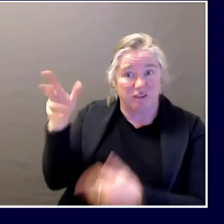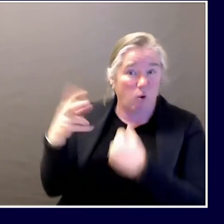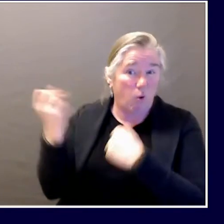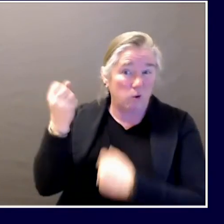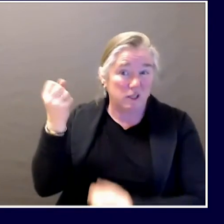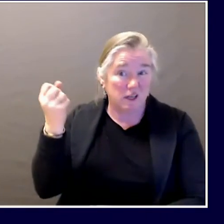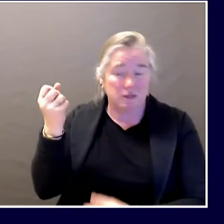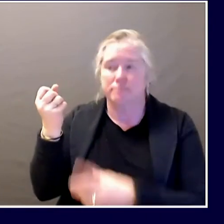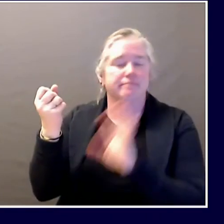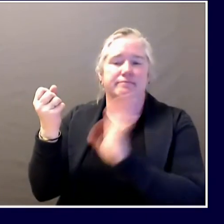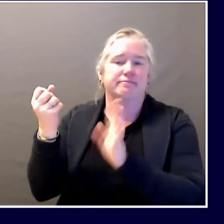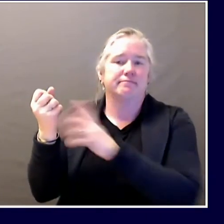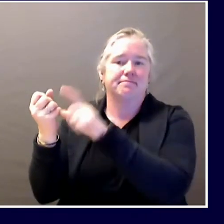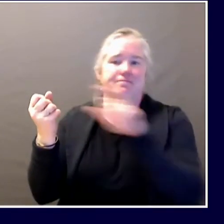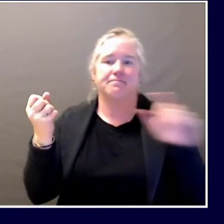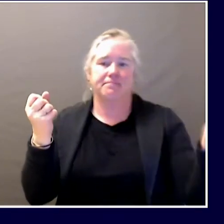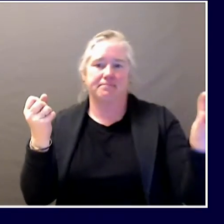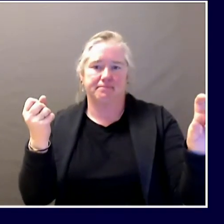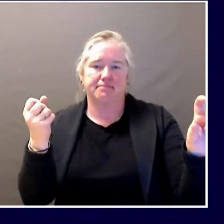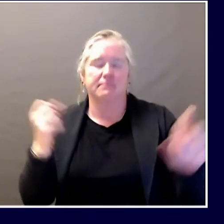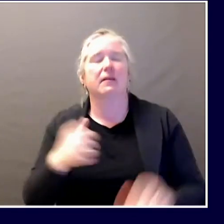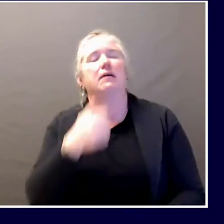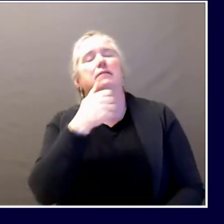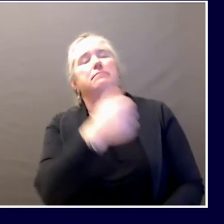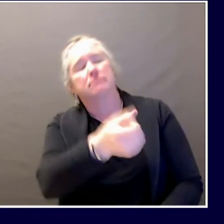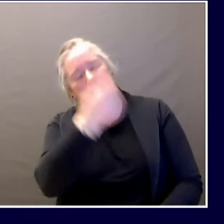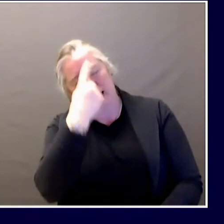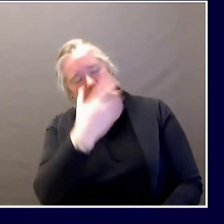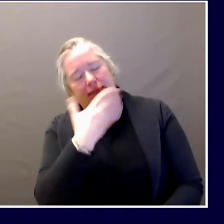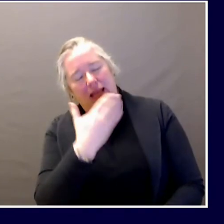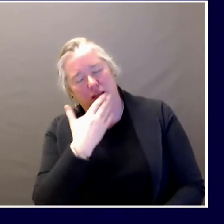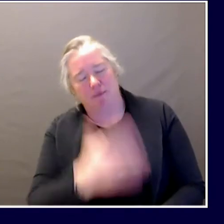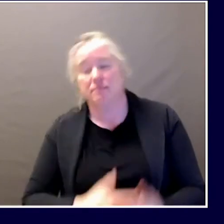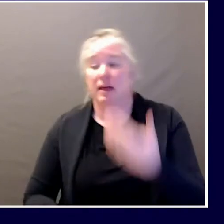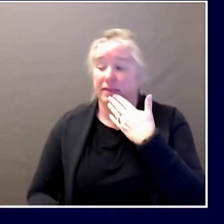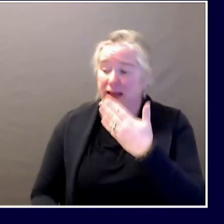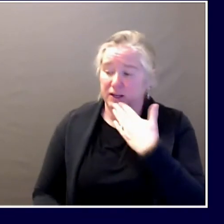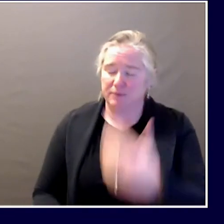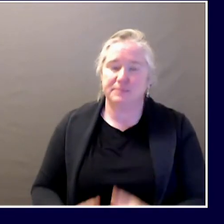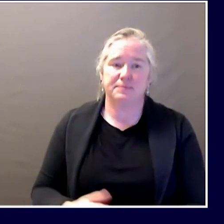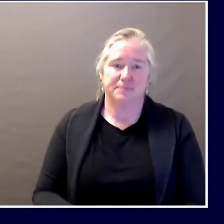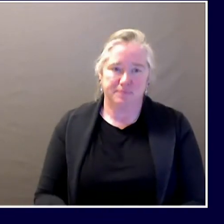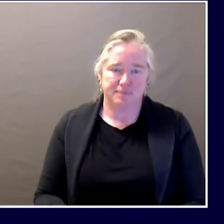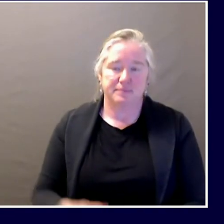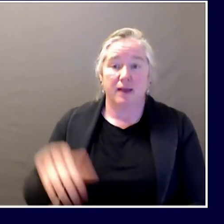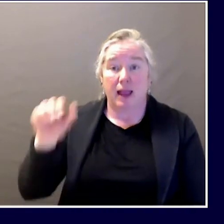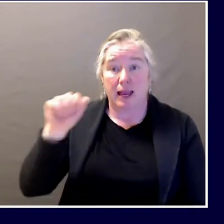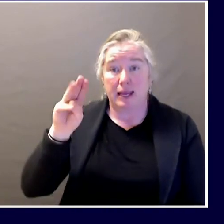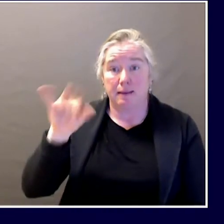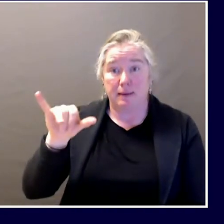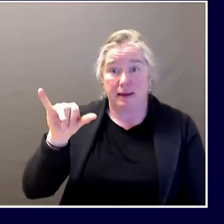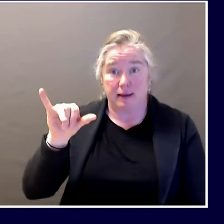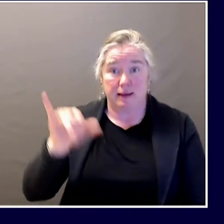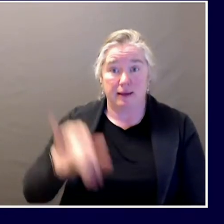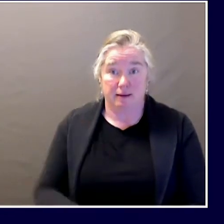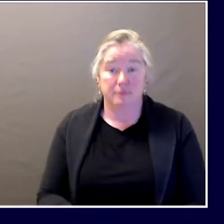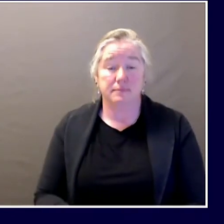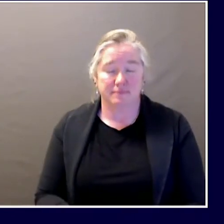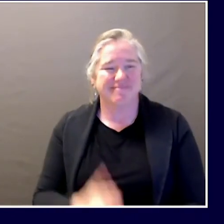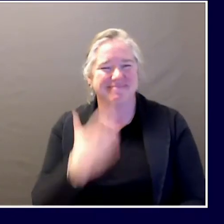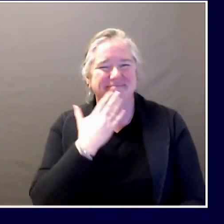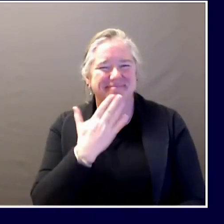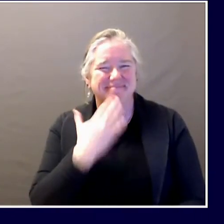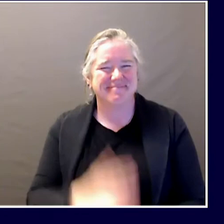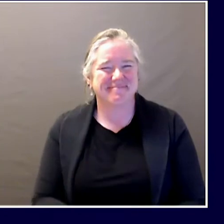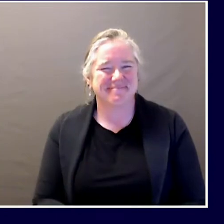said, here's where we want them to go. Got it. Thanks so much. Yep, thanks, Steve. Let me turn it over to Amy Brown next. Thanks, Dr.